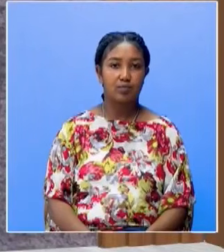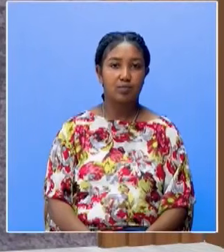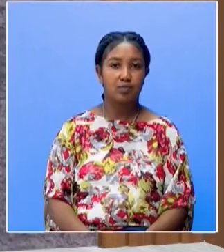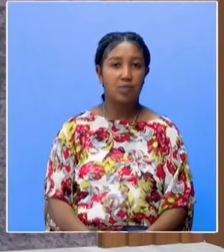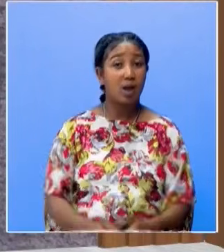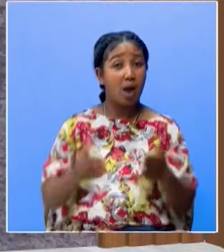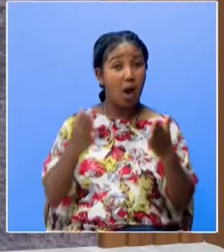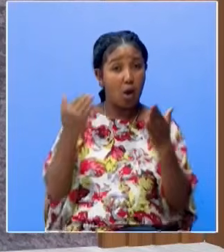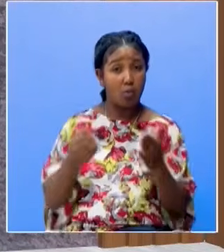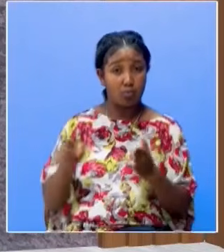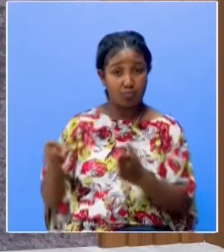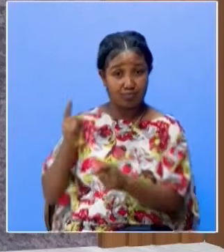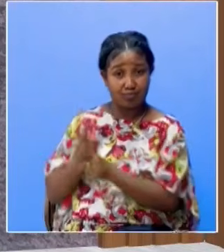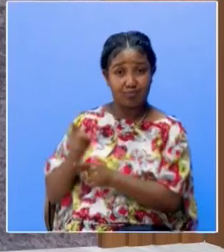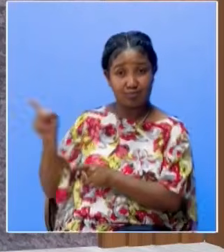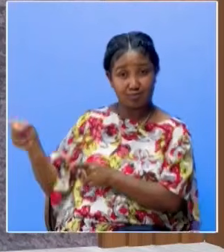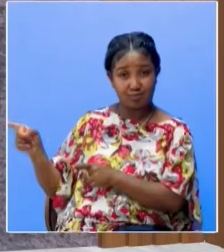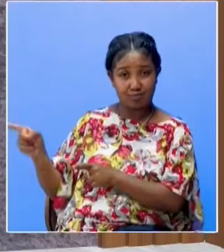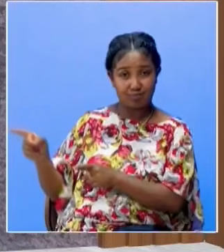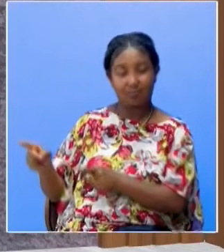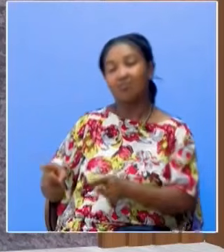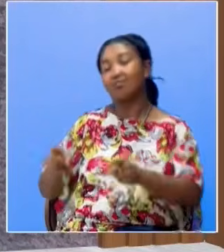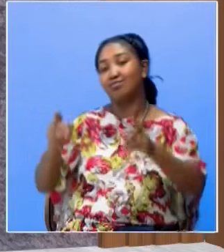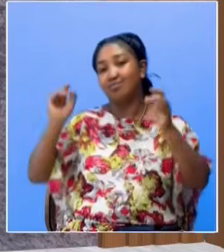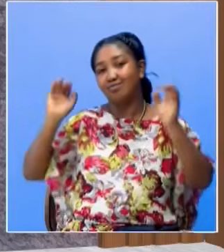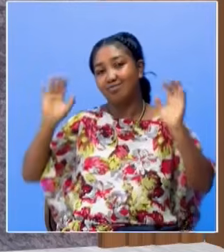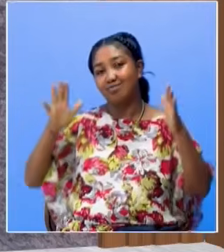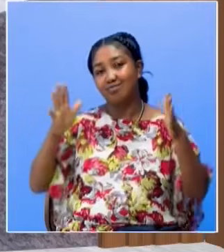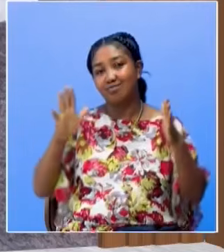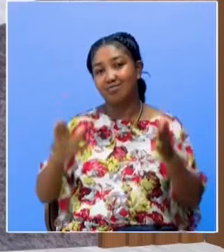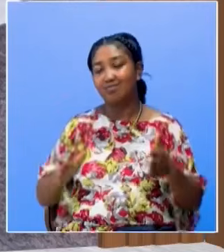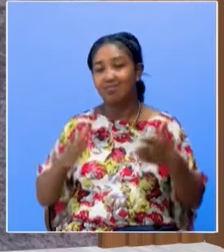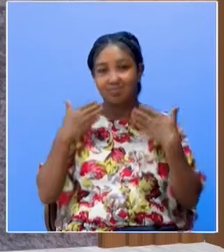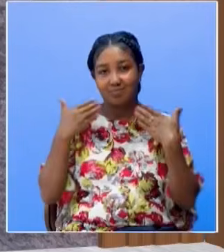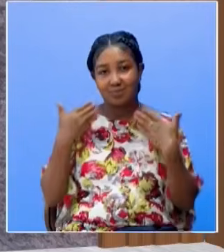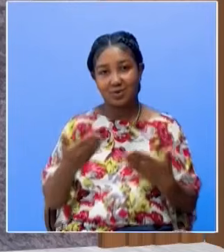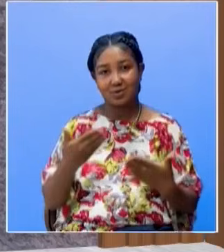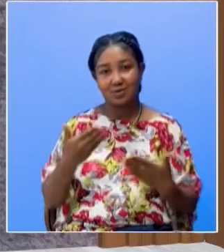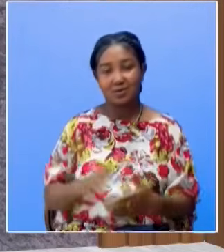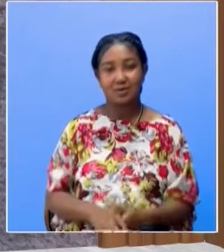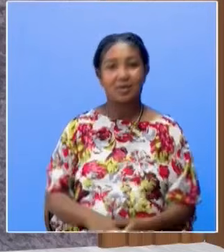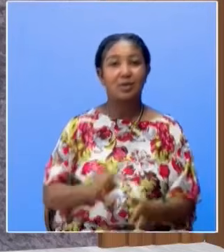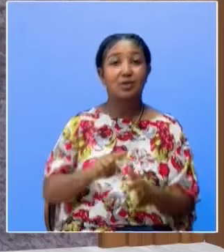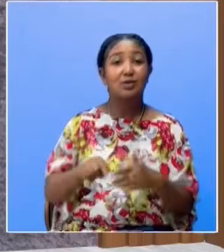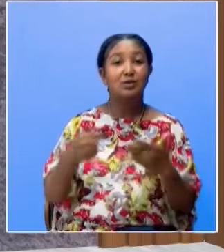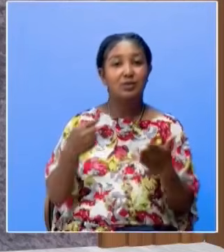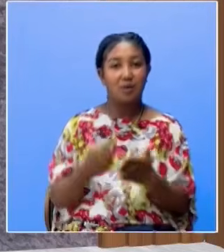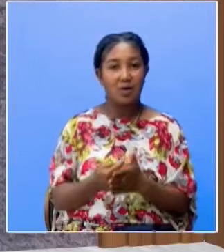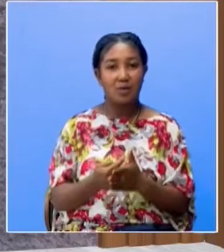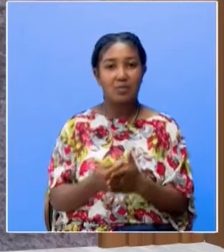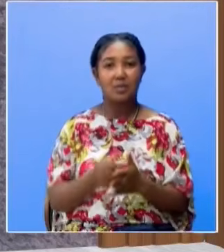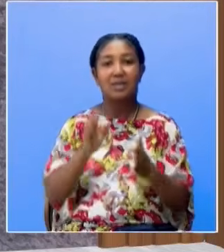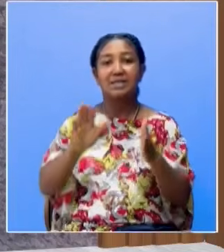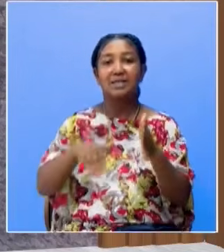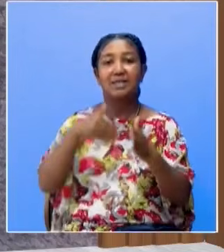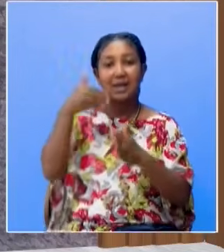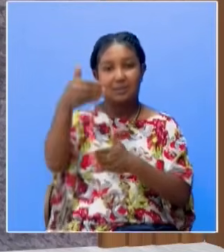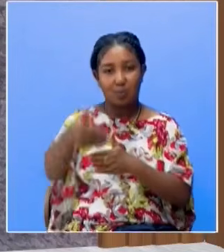I hope I'm right, yeah? Bravo, bravo. Good. So, now let's go to the next